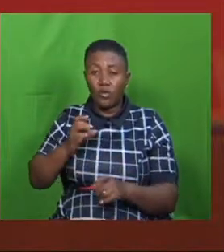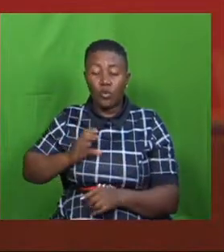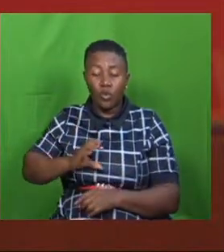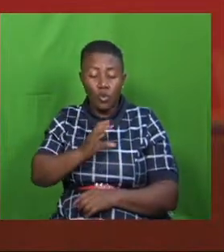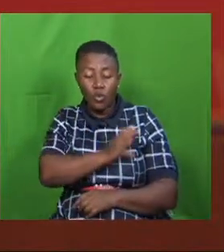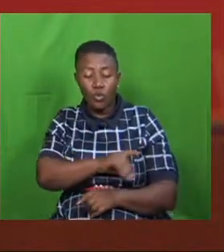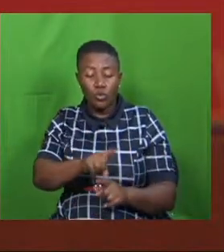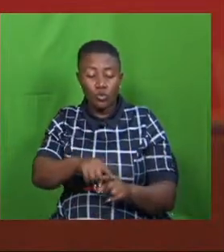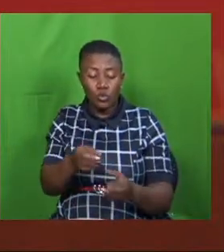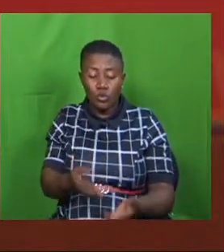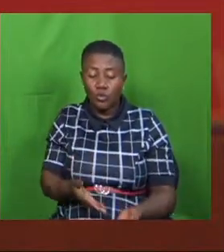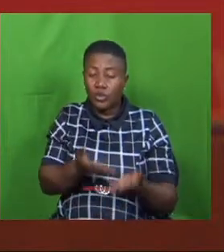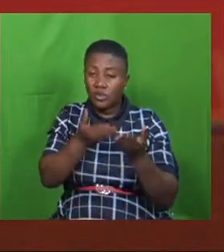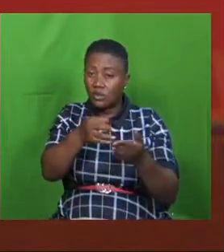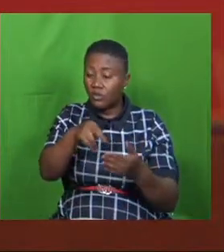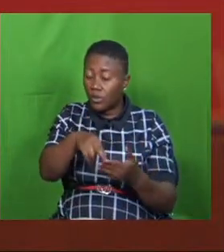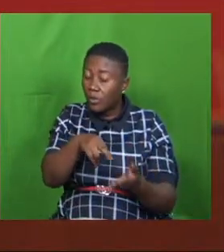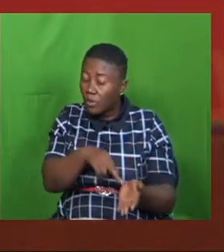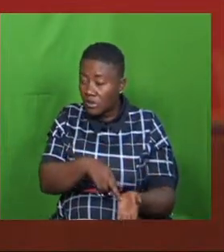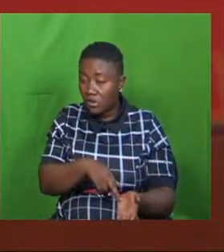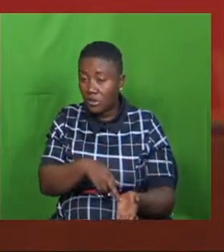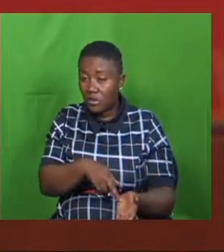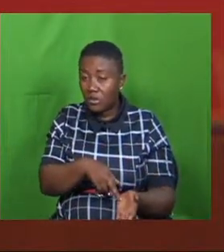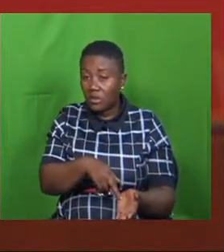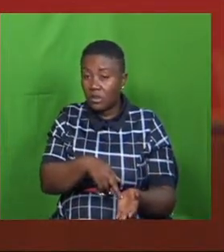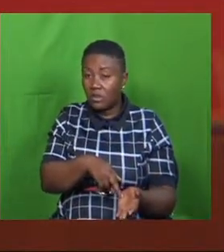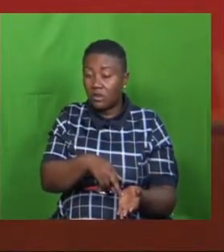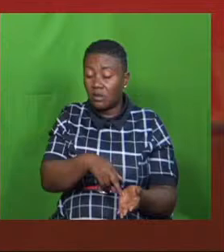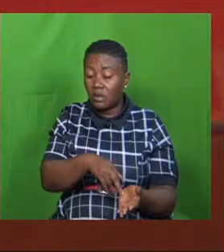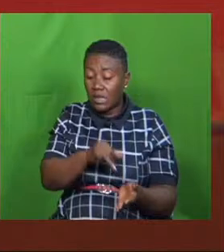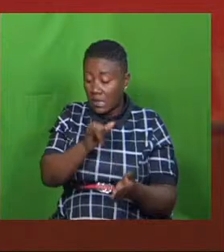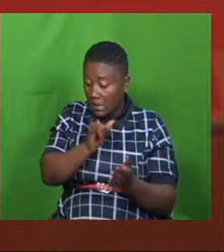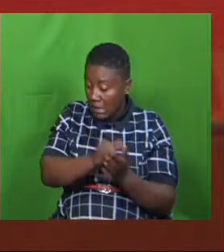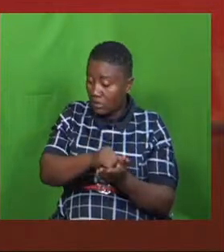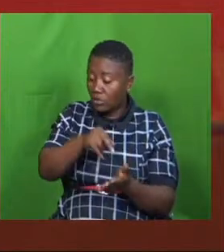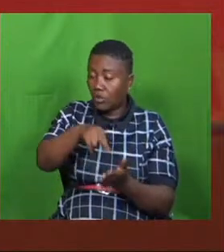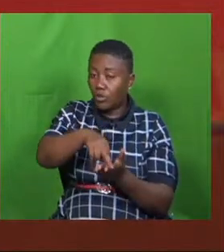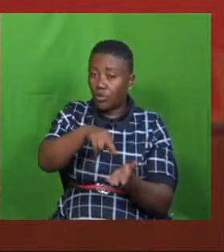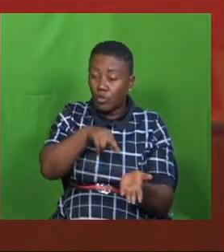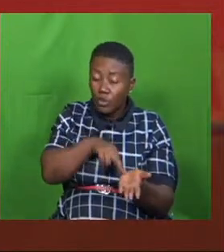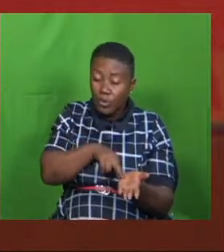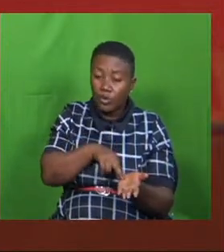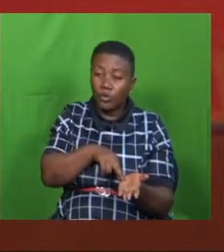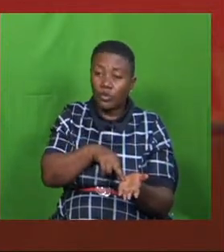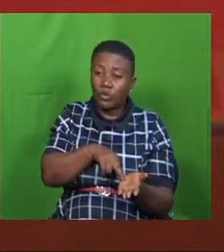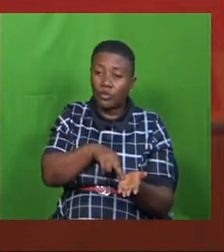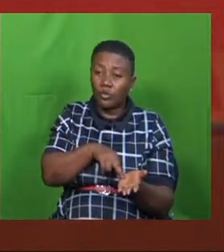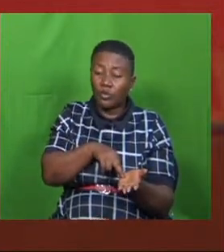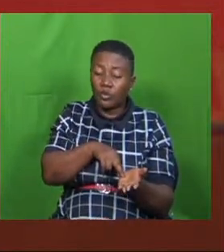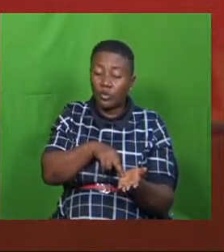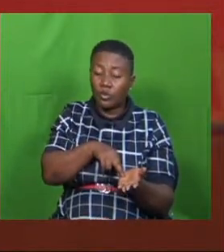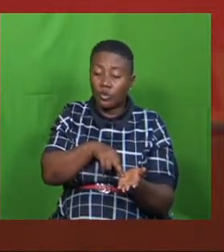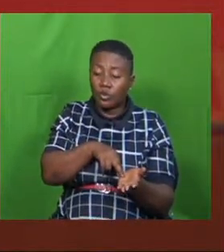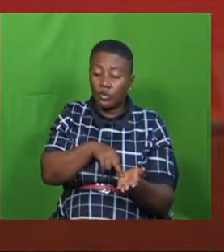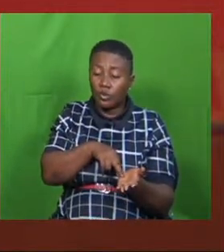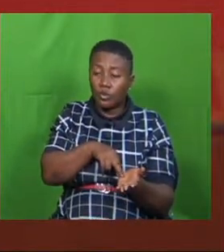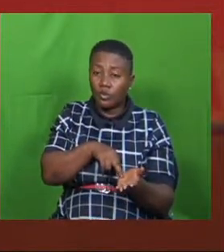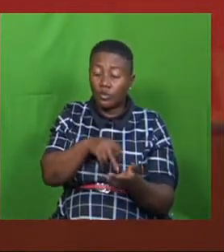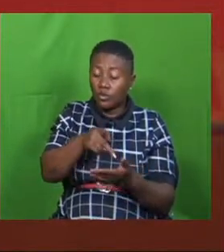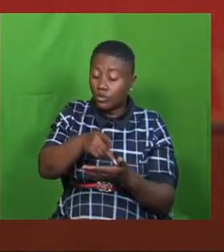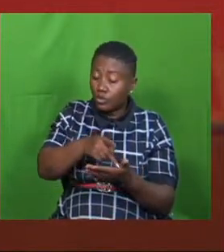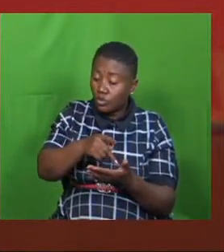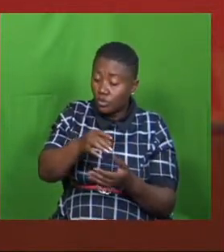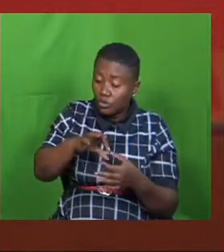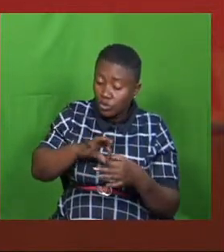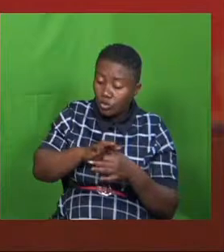present the report, which is what he has done. And that report, that area you're talking about, was part of the facts that